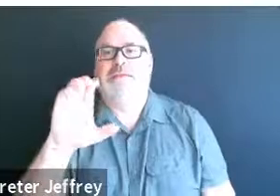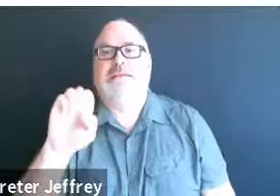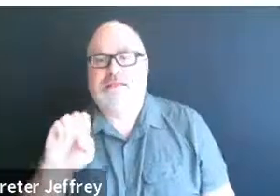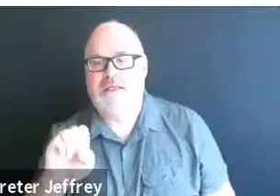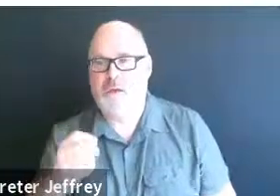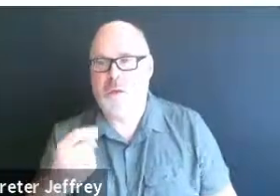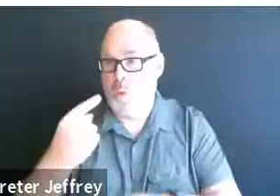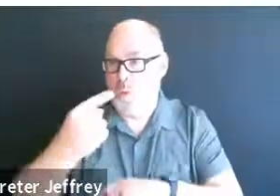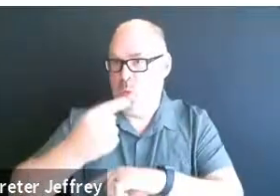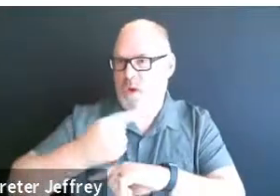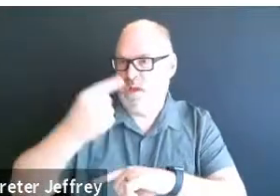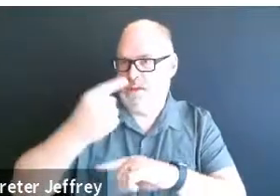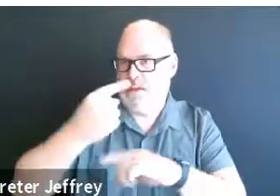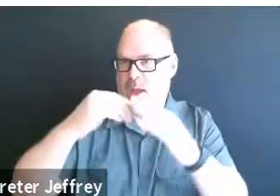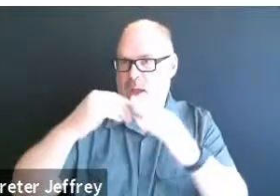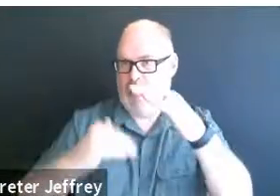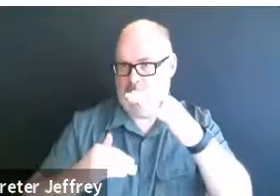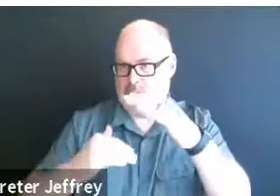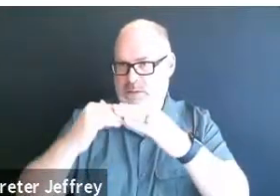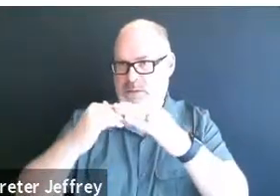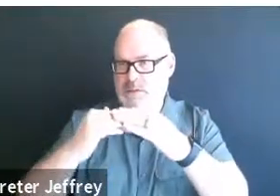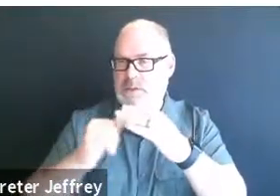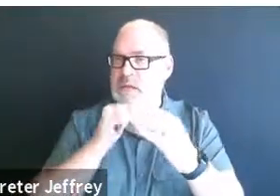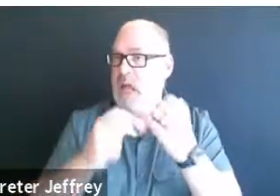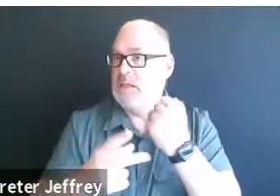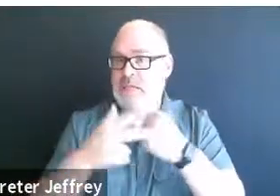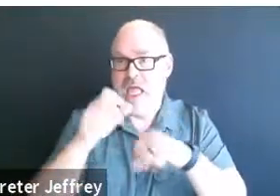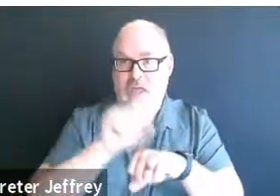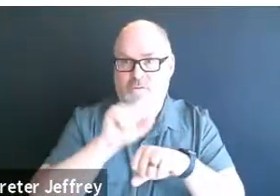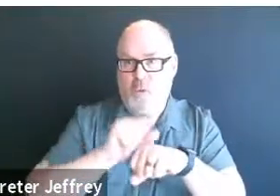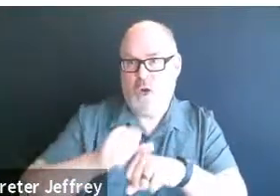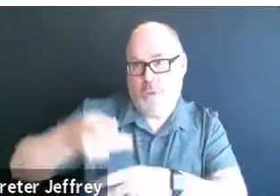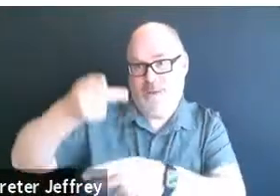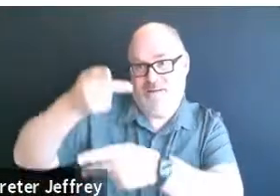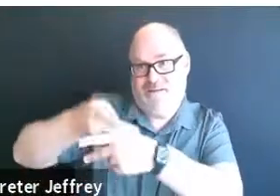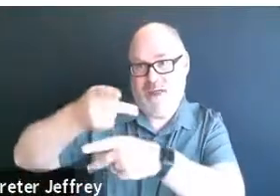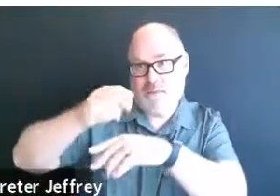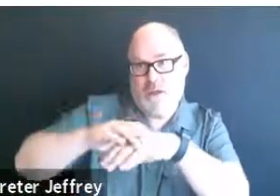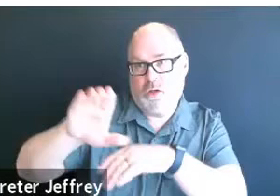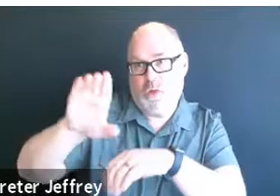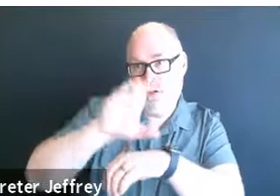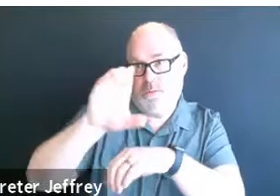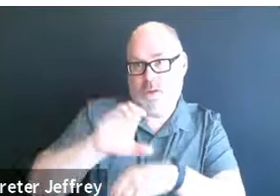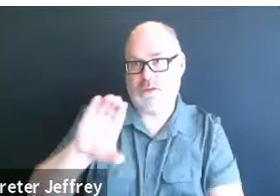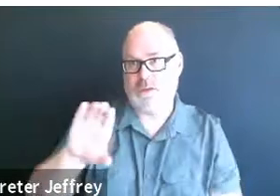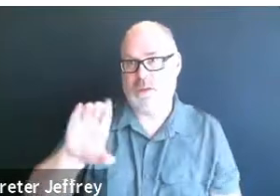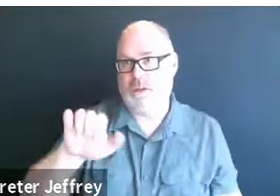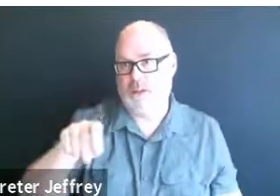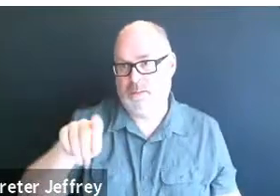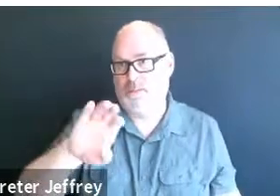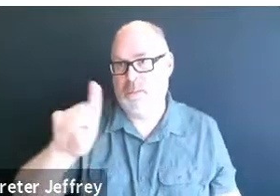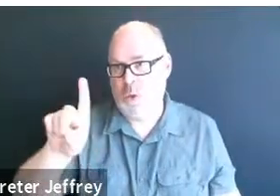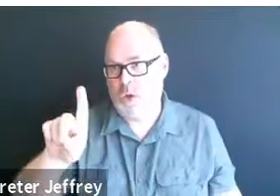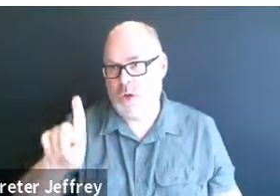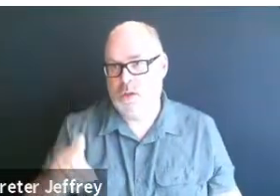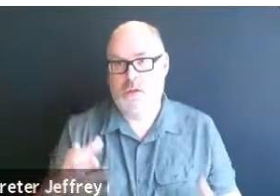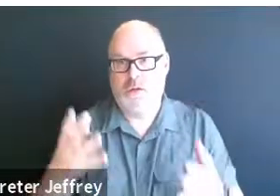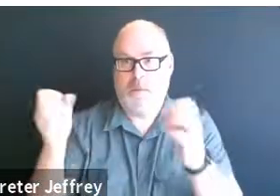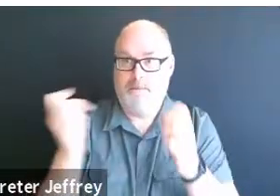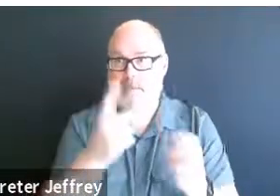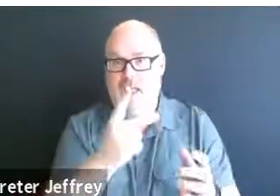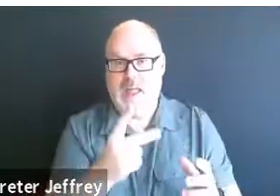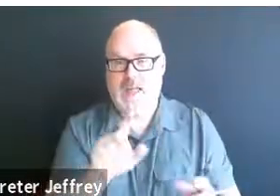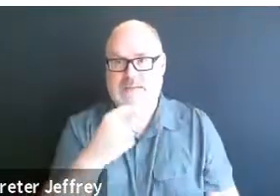any unsaved data, unsaved work will be stored in your computer's clipboard. If you would like to go back and you're like, you know what,